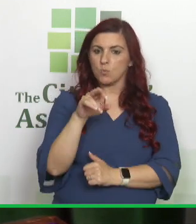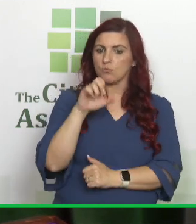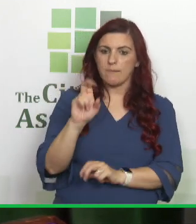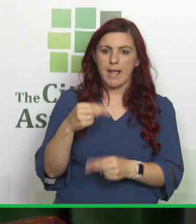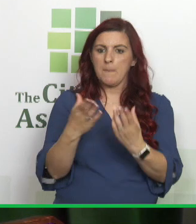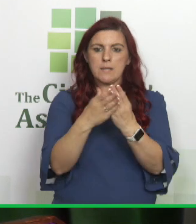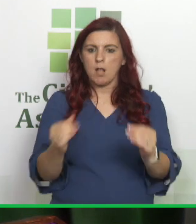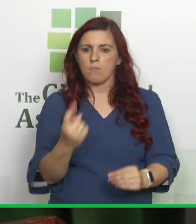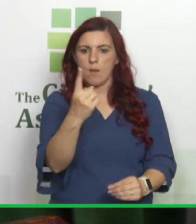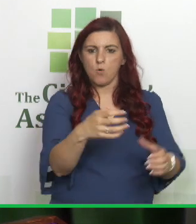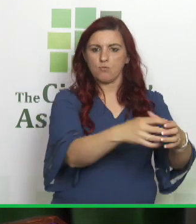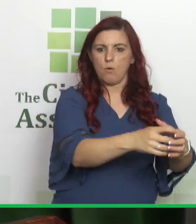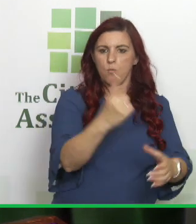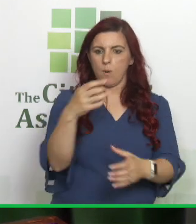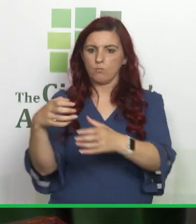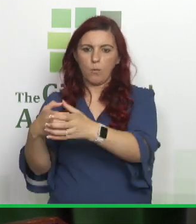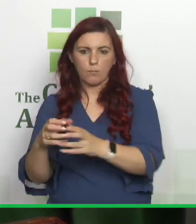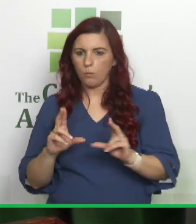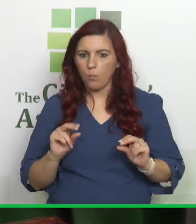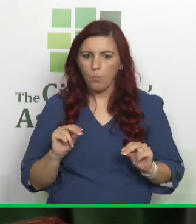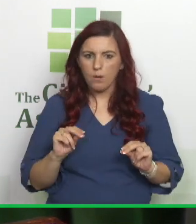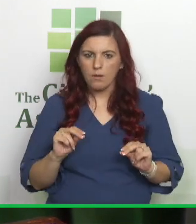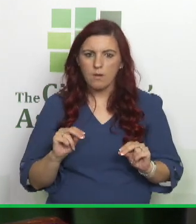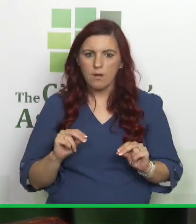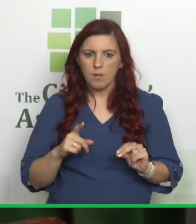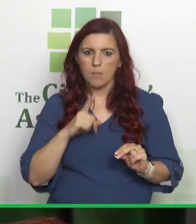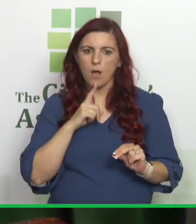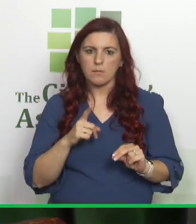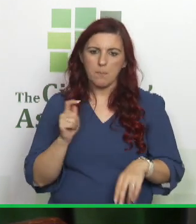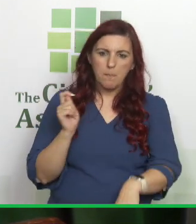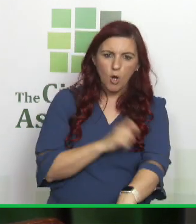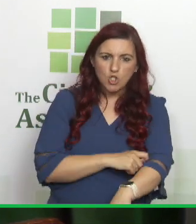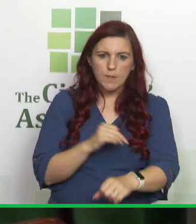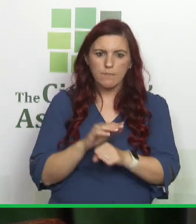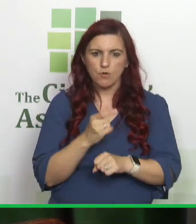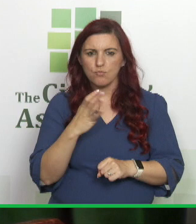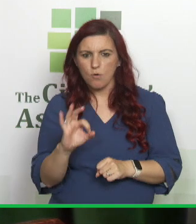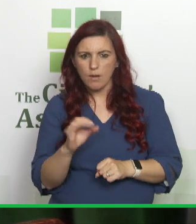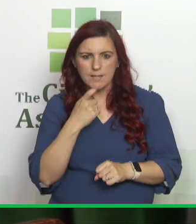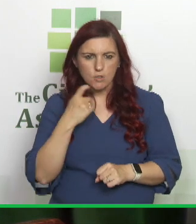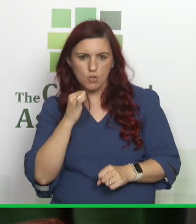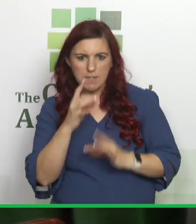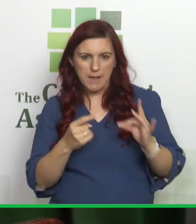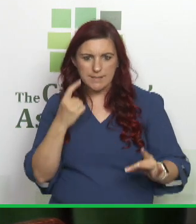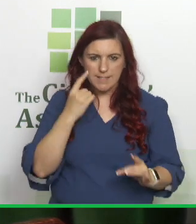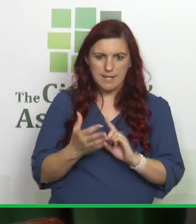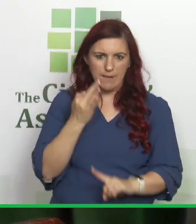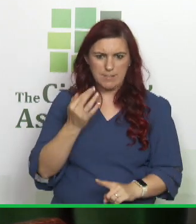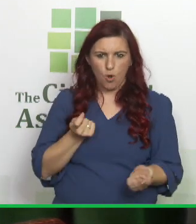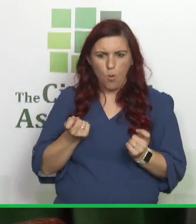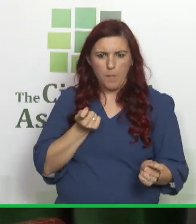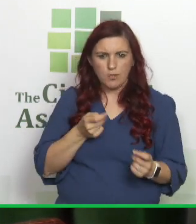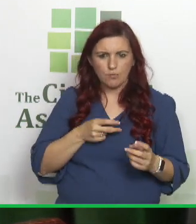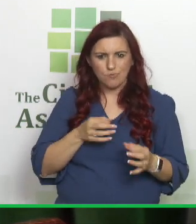by a single entity, and certainly not by the prison service. Punishment for drug addiction does not make sense when we understand it as a coping strategy in